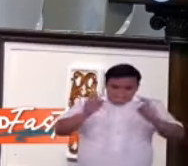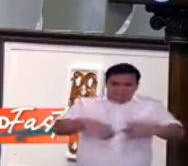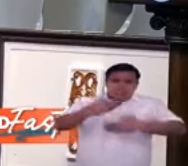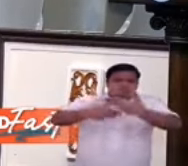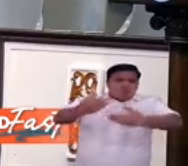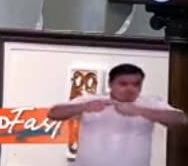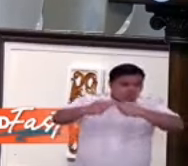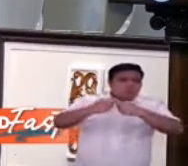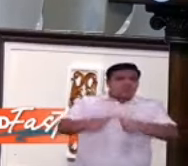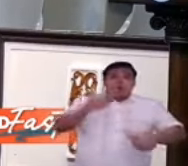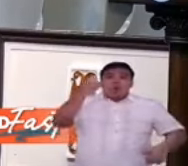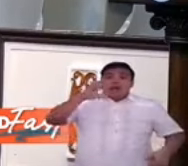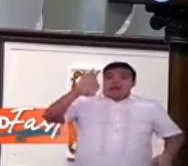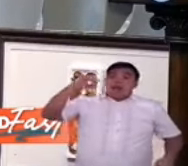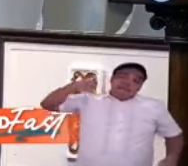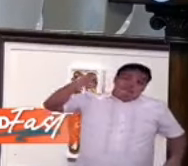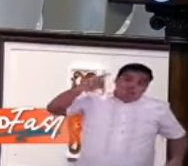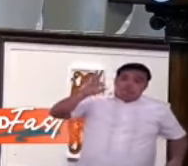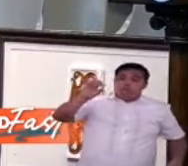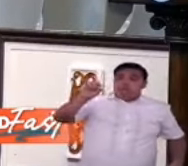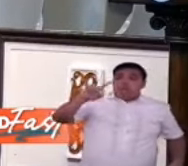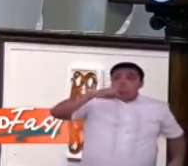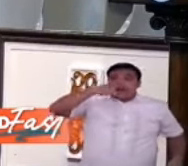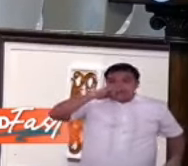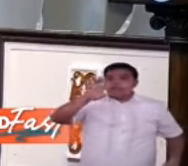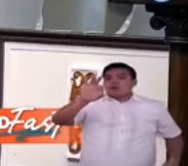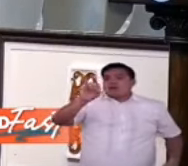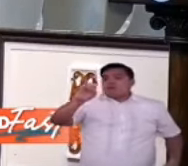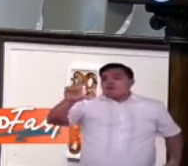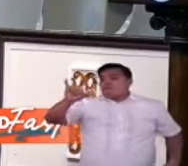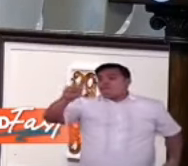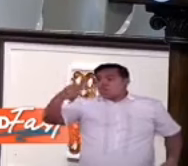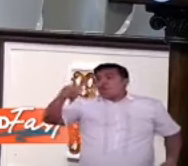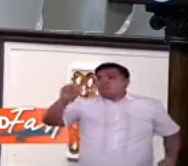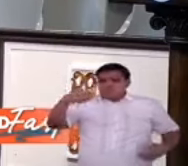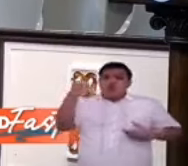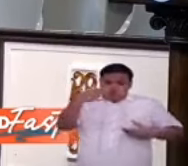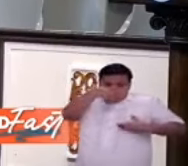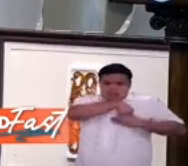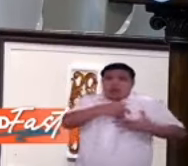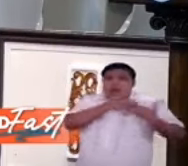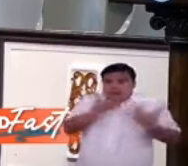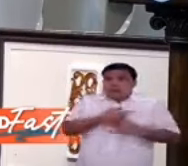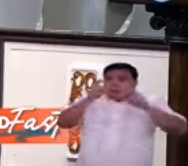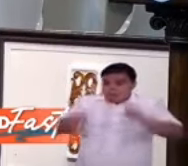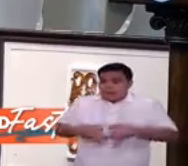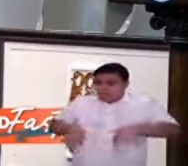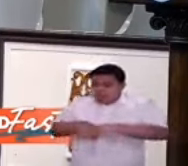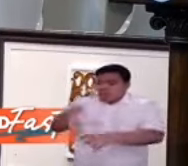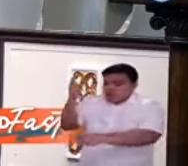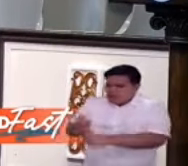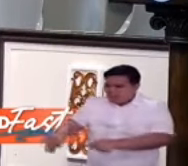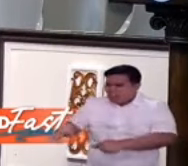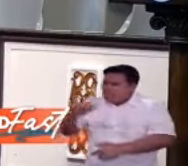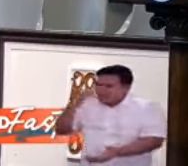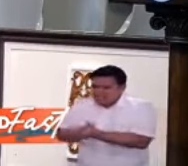consistent because foolishness or silliness is bound in the heart of a child. They're children. But let them know what is wrong, what is